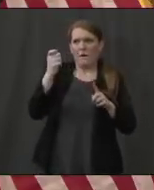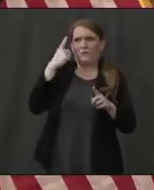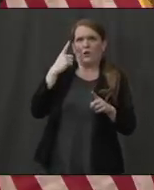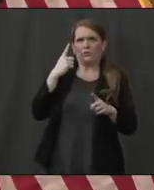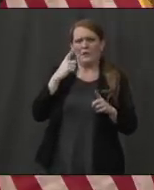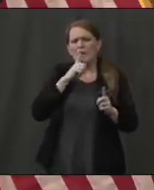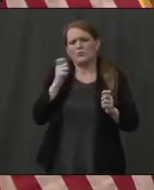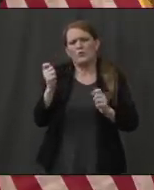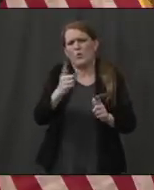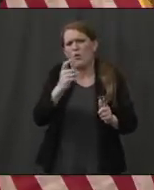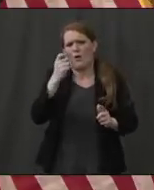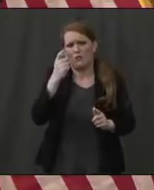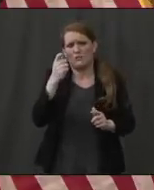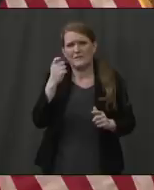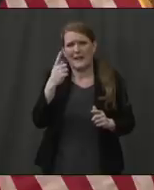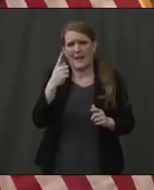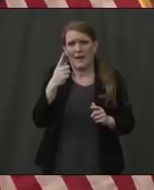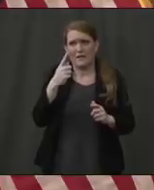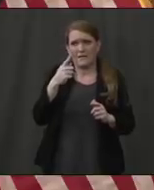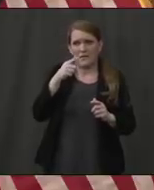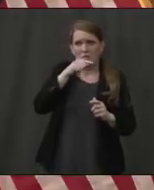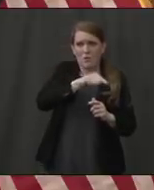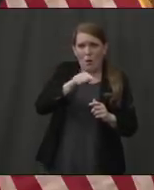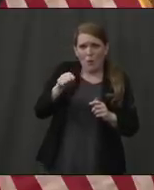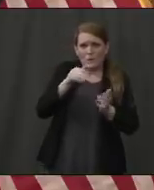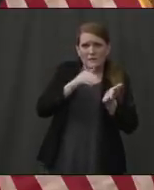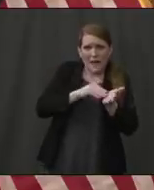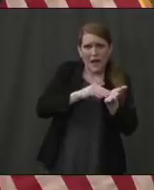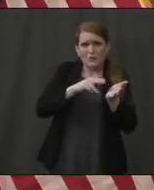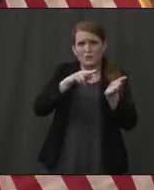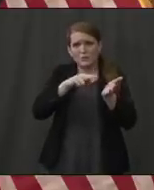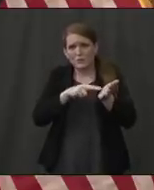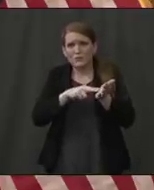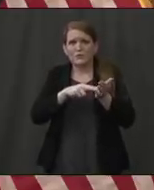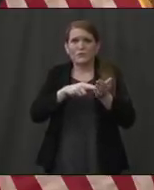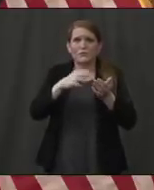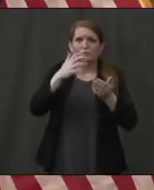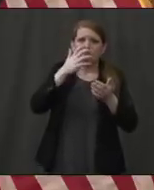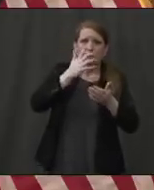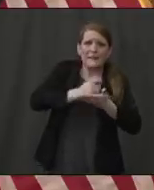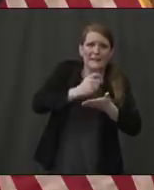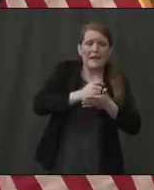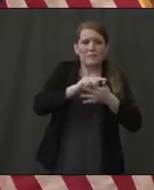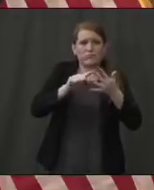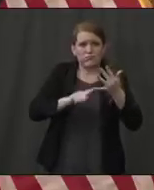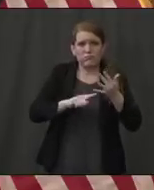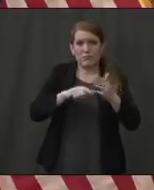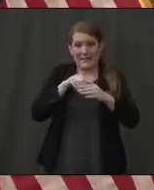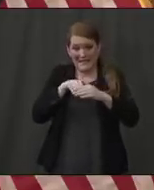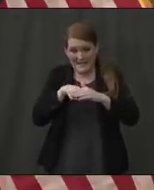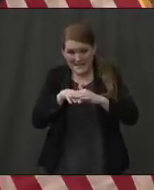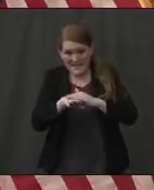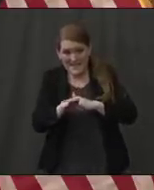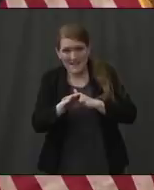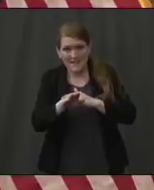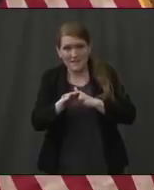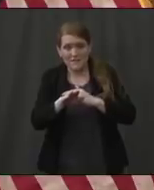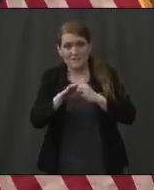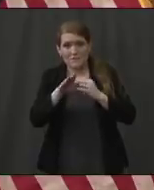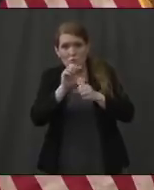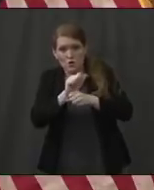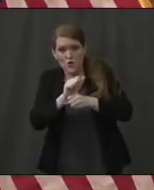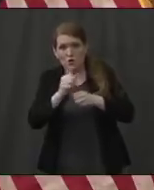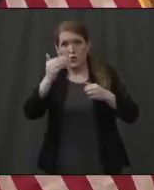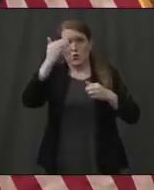understands. They are walking into an environment where they themselves could get sick. And I would remind you, today